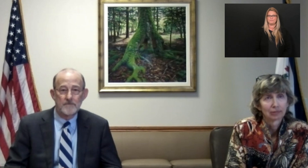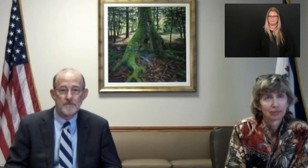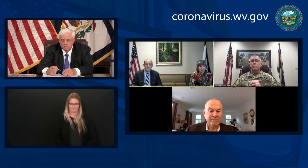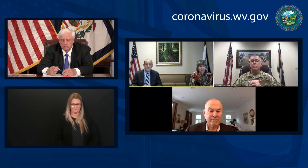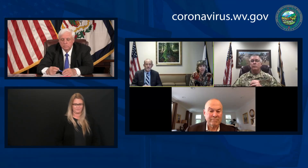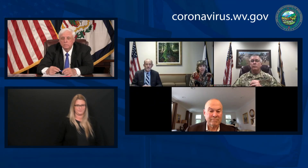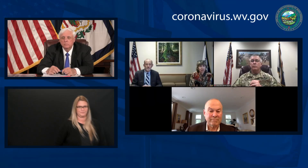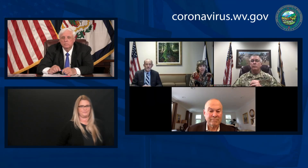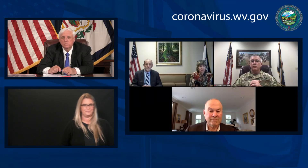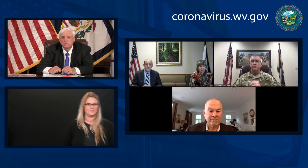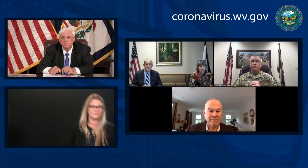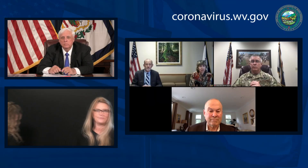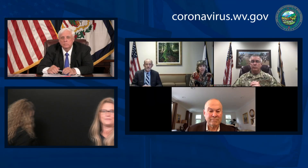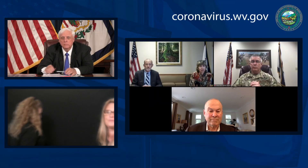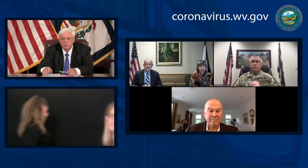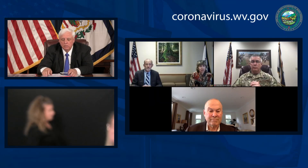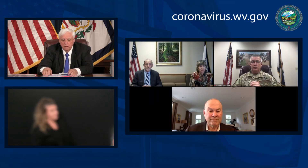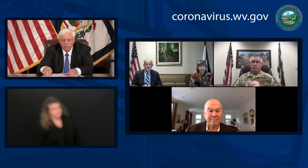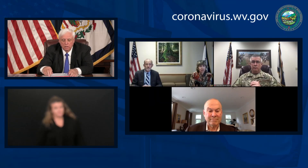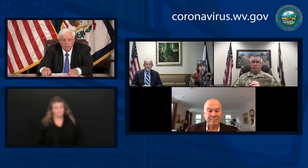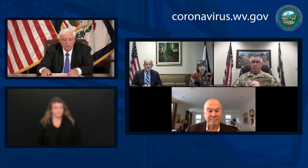All right, thank you, Ron. Governor, I'll turn it back to you.